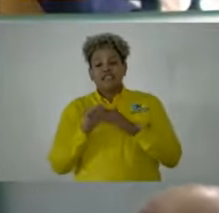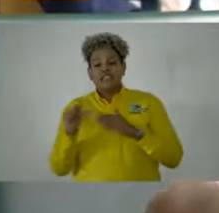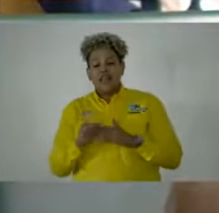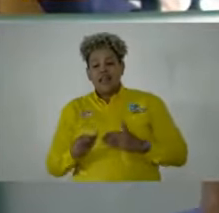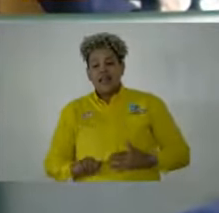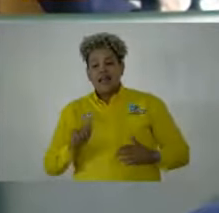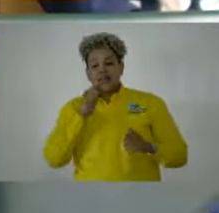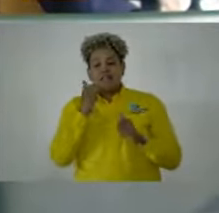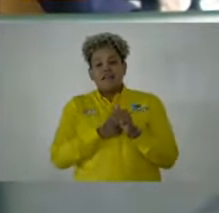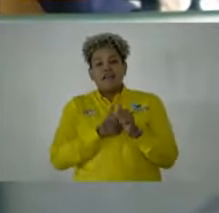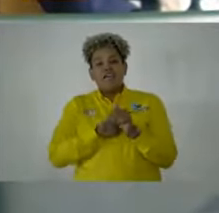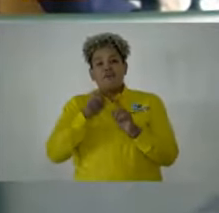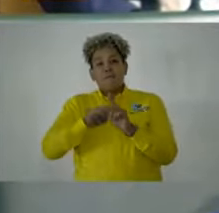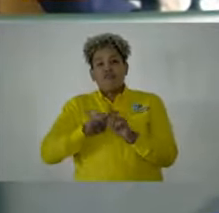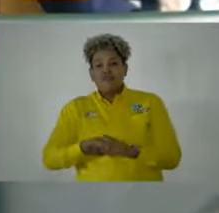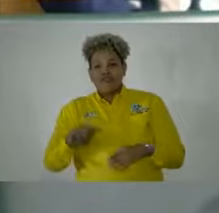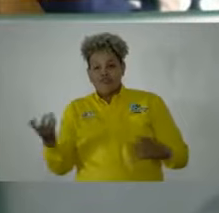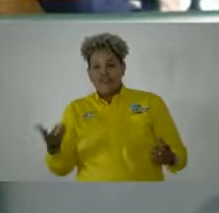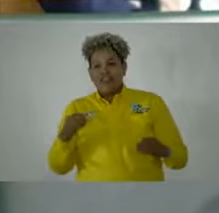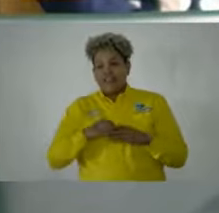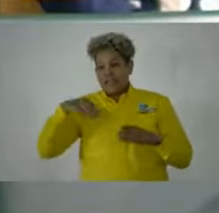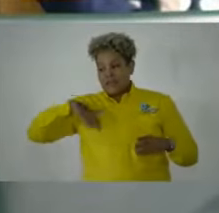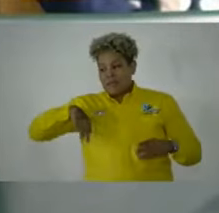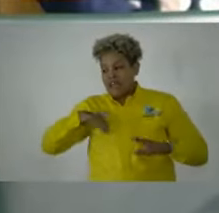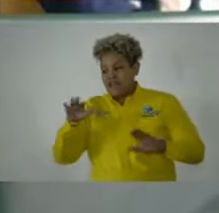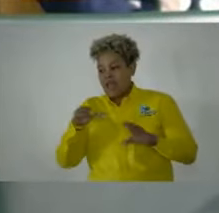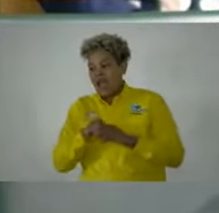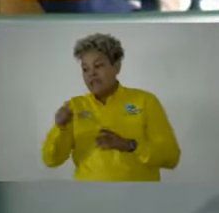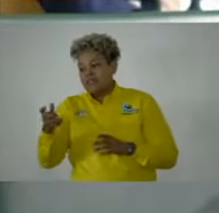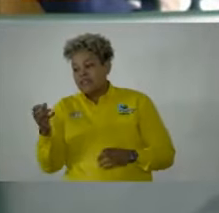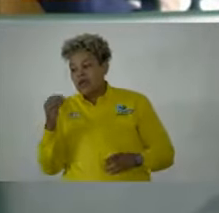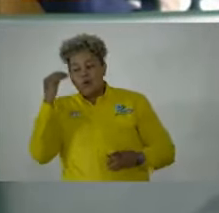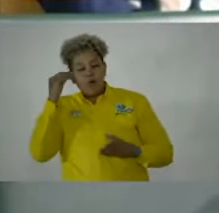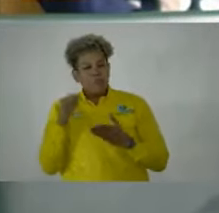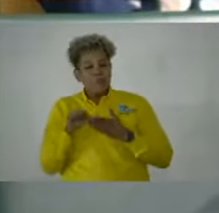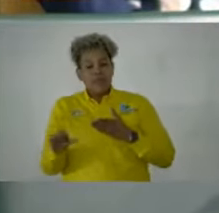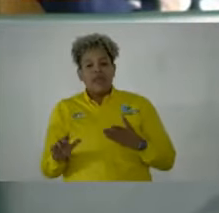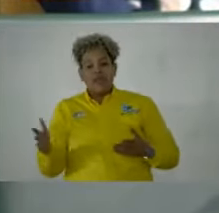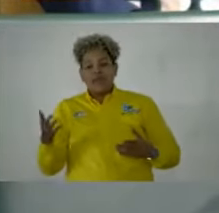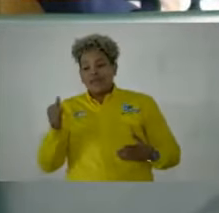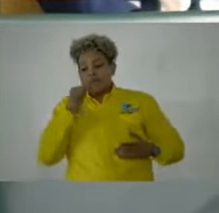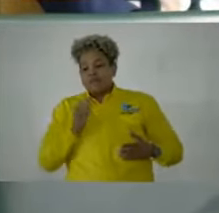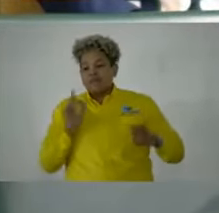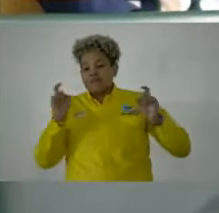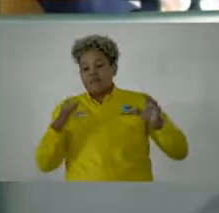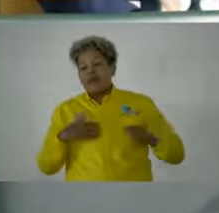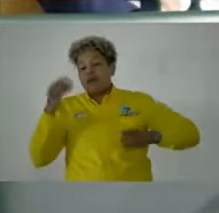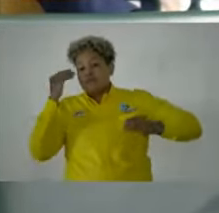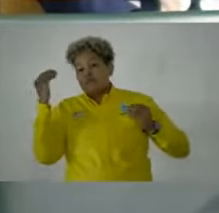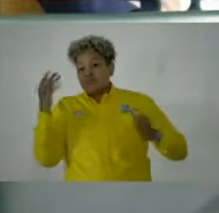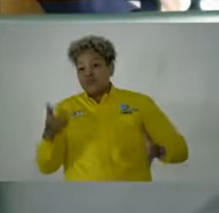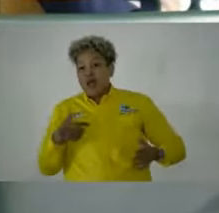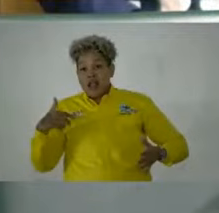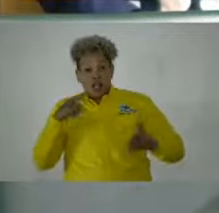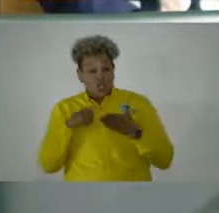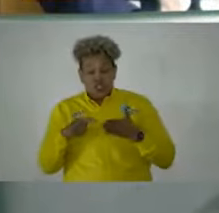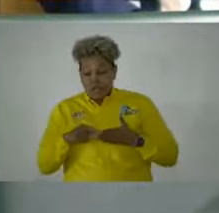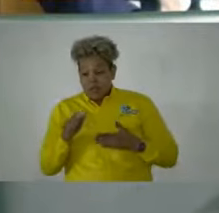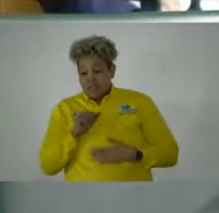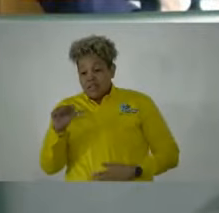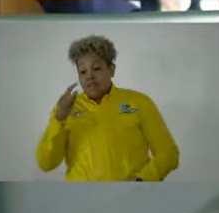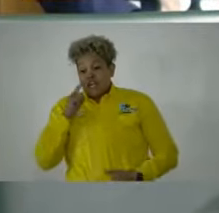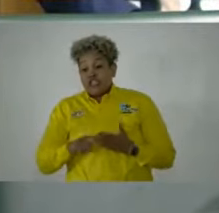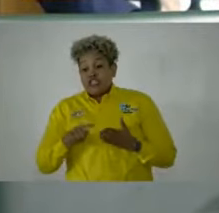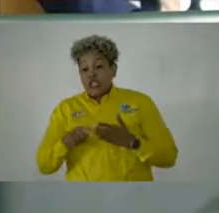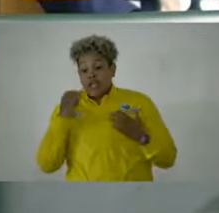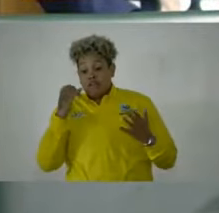$4,166 per month in benefit in their take-home pay. And Madam Speaker, I am told, I didn't check it myself, but you can check